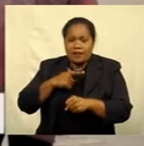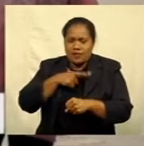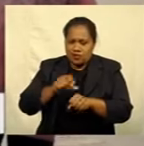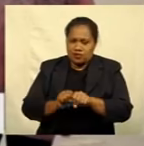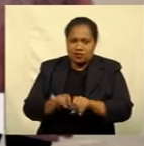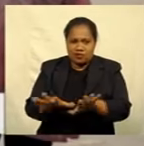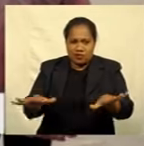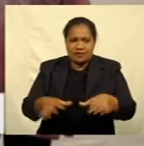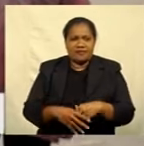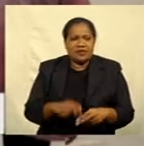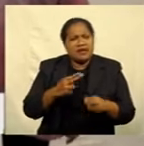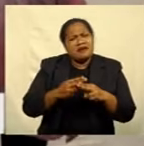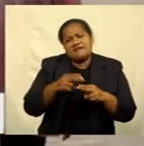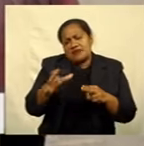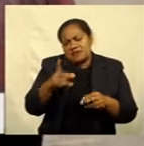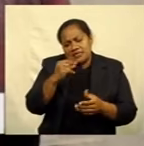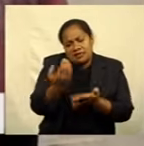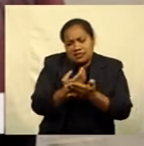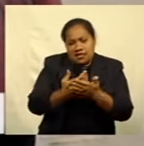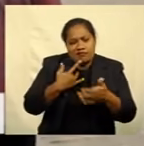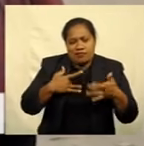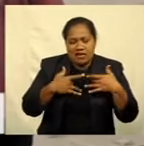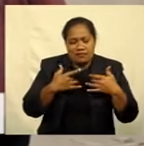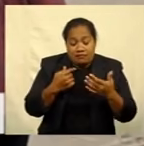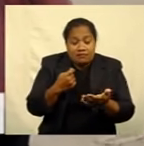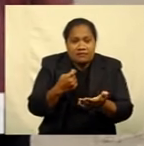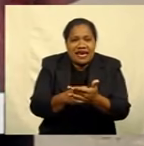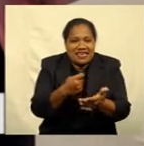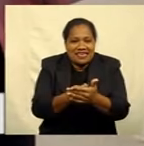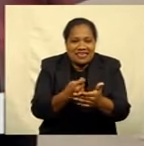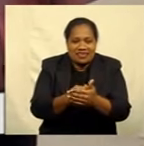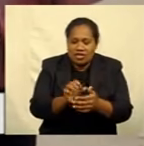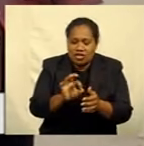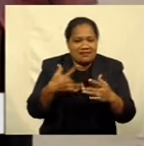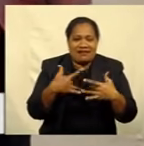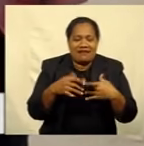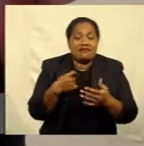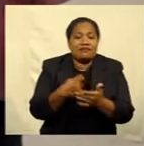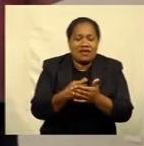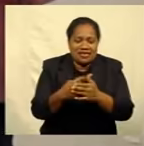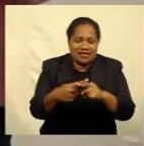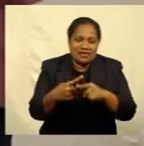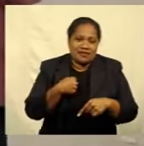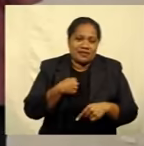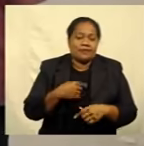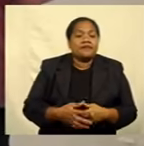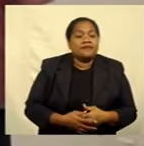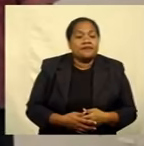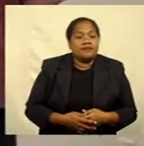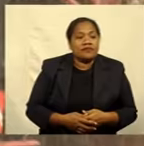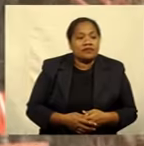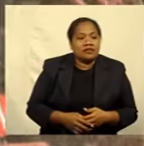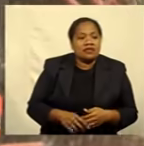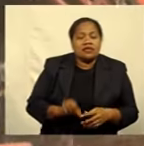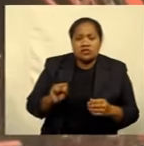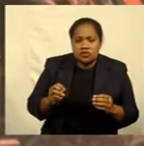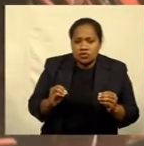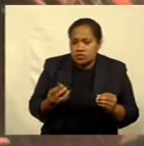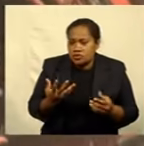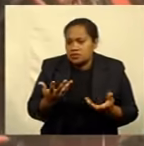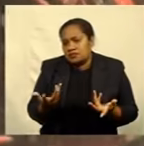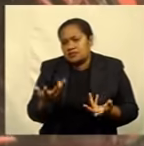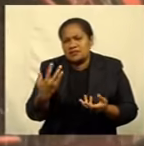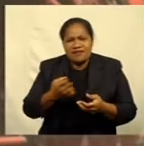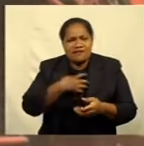money from that much. Eh? The new price, this is a little bit. Eh? There's more expense in the